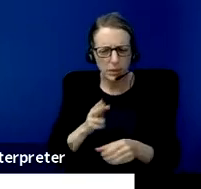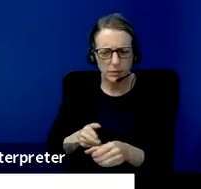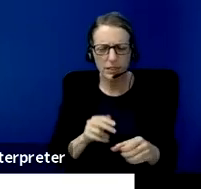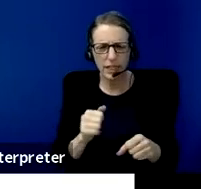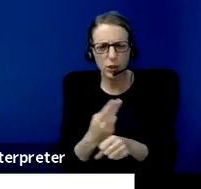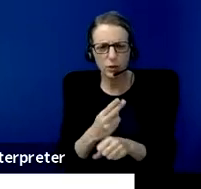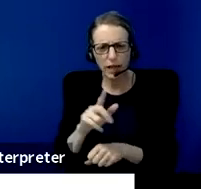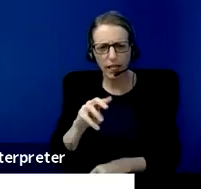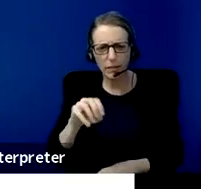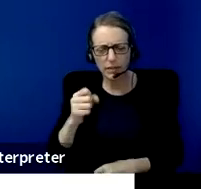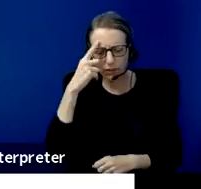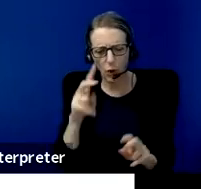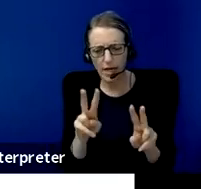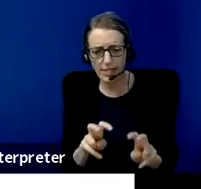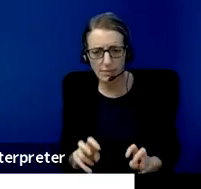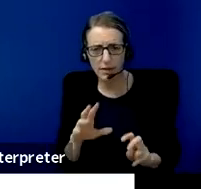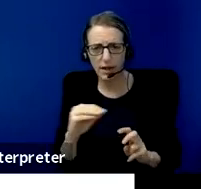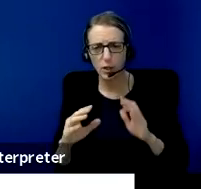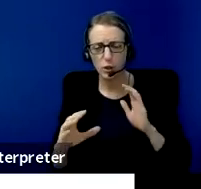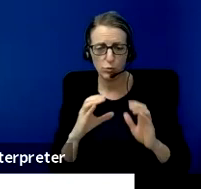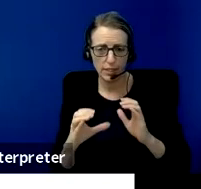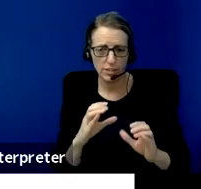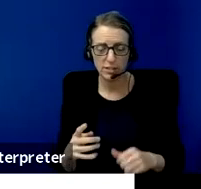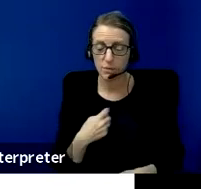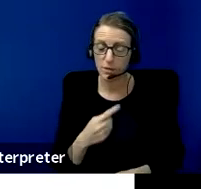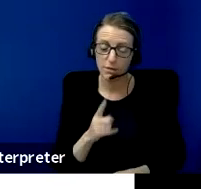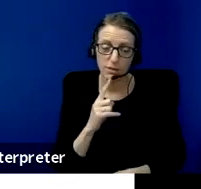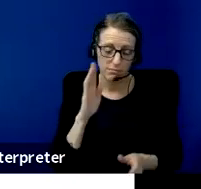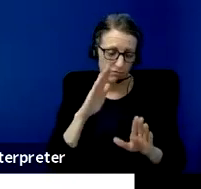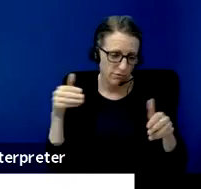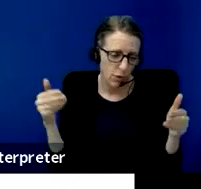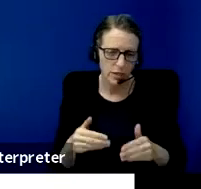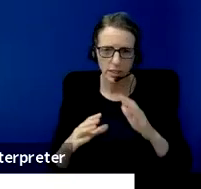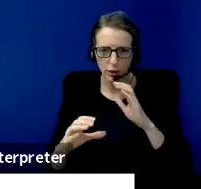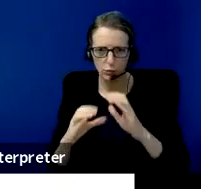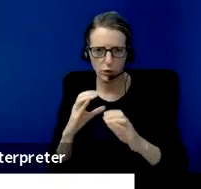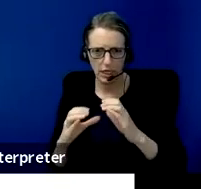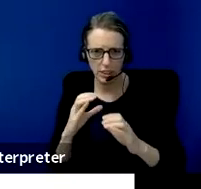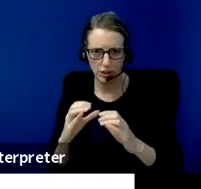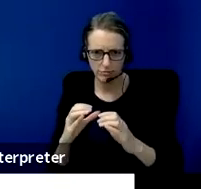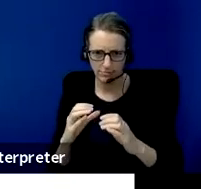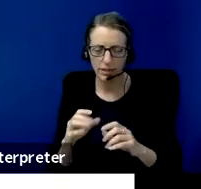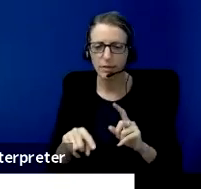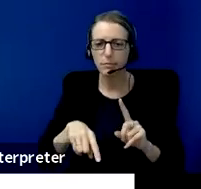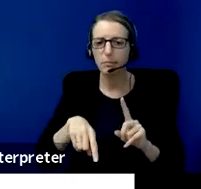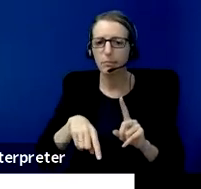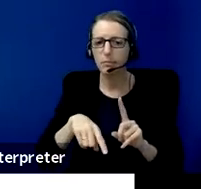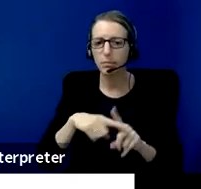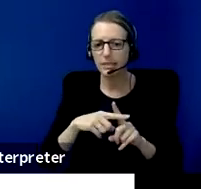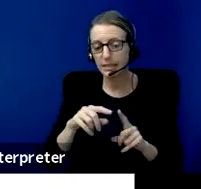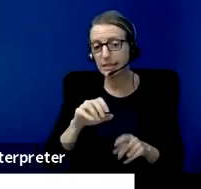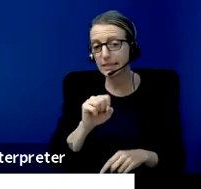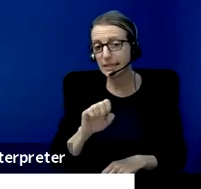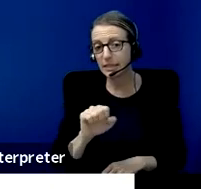for assessment and communication. So we are really going to focus on those communication pieces as well as in Seesaw,